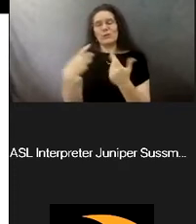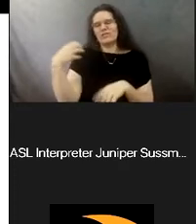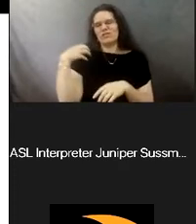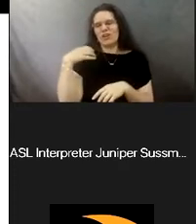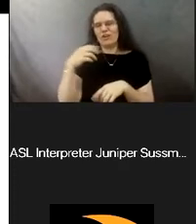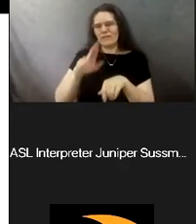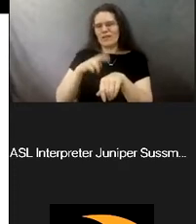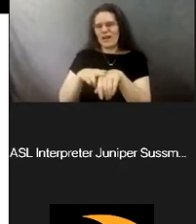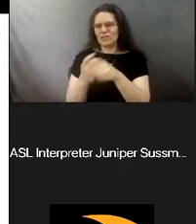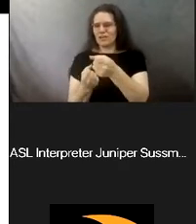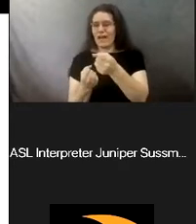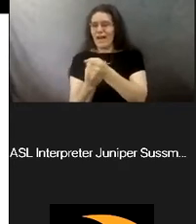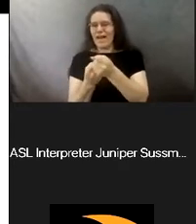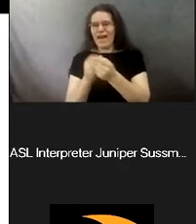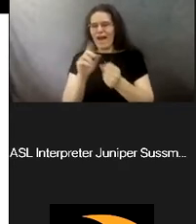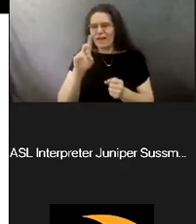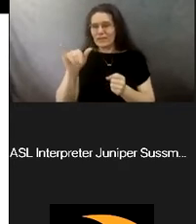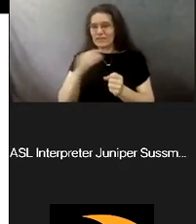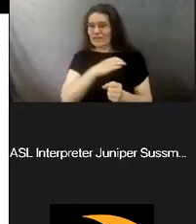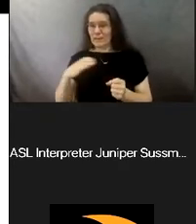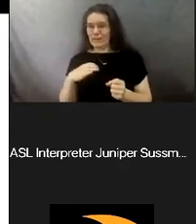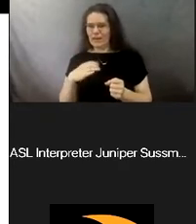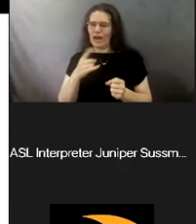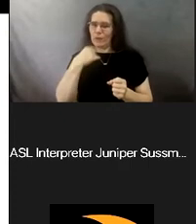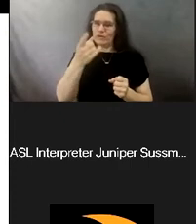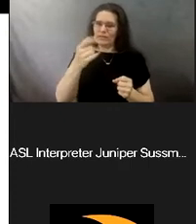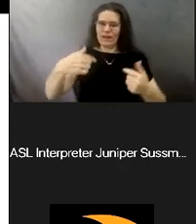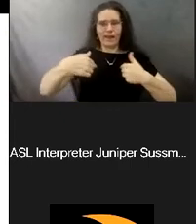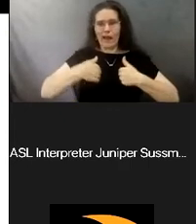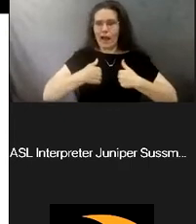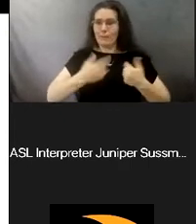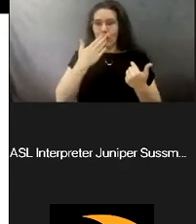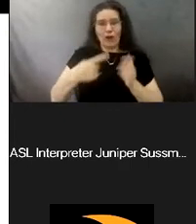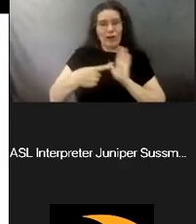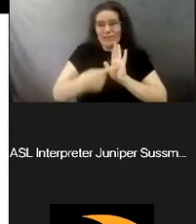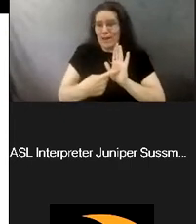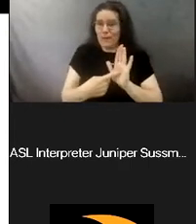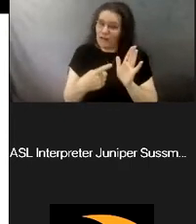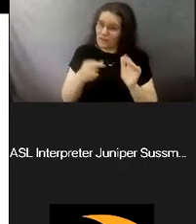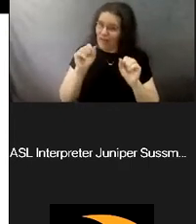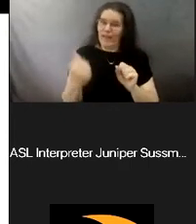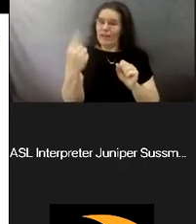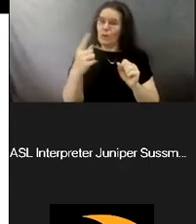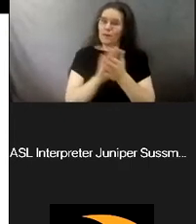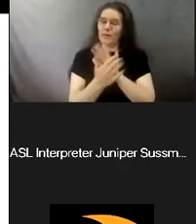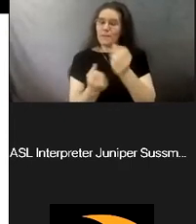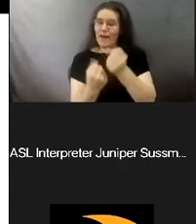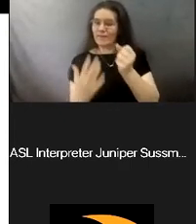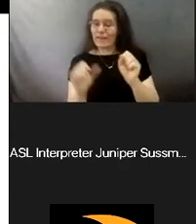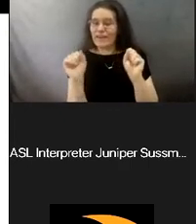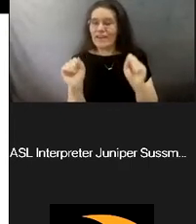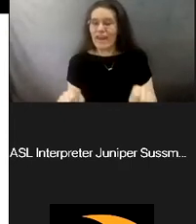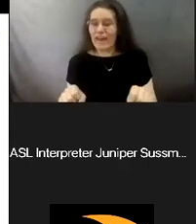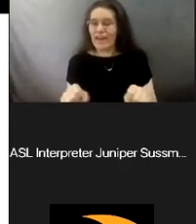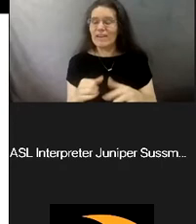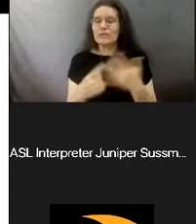an advocate. When I was in high school and when I was in college, I knew there was a president, a House, and a Senate, and in the state of Ohio, a governor, a House,